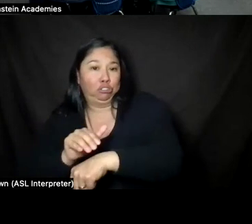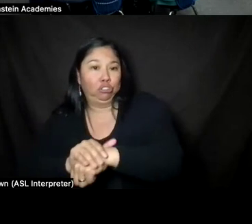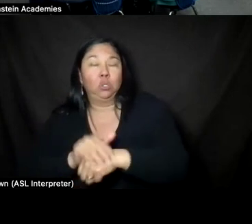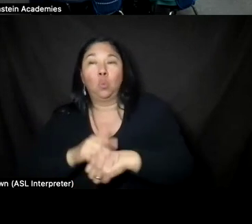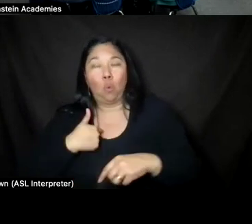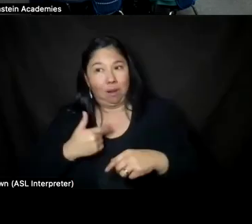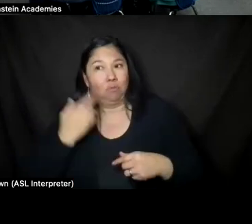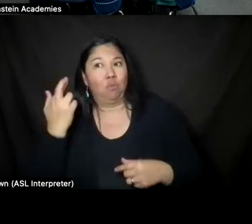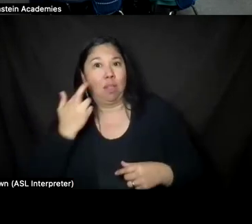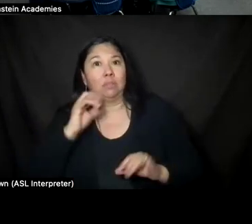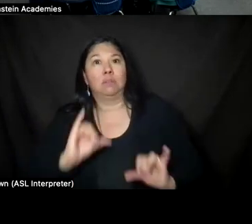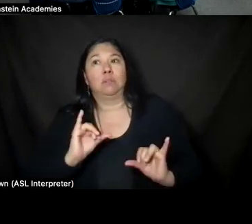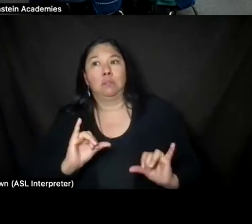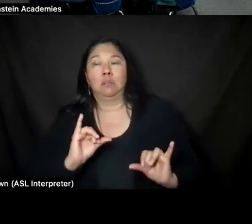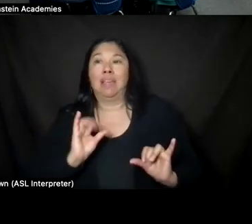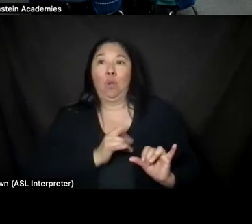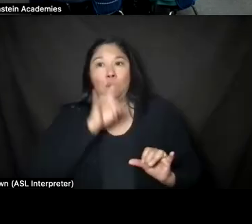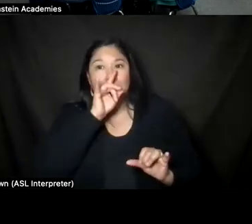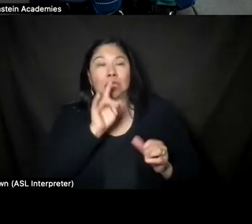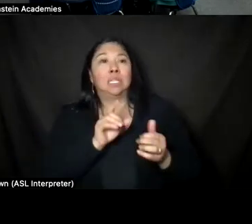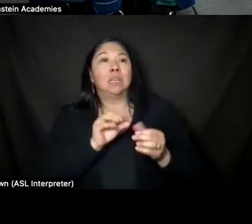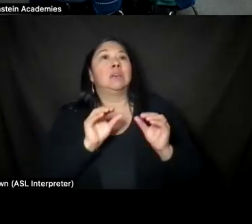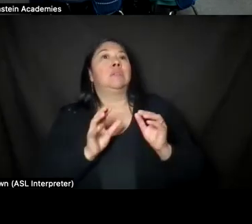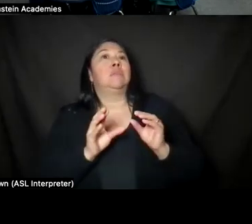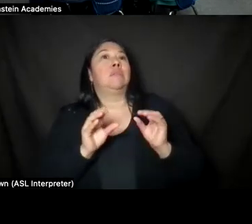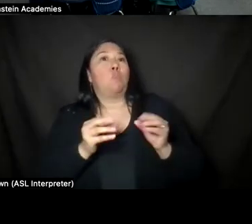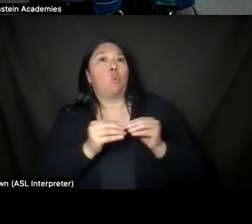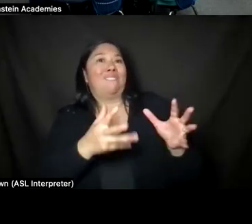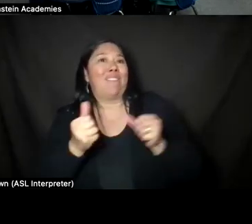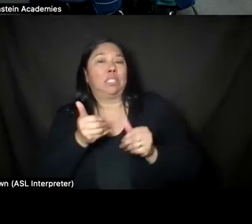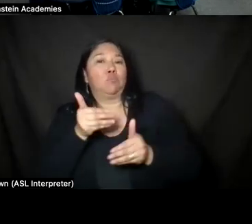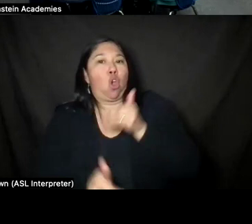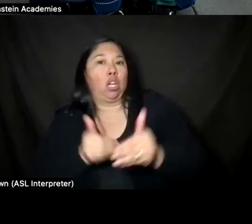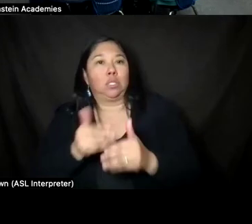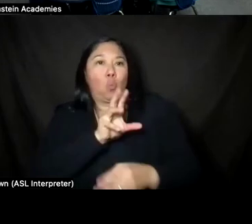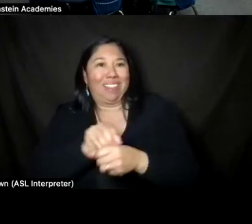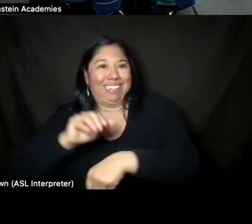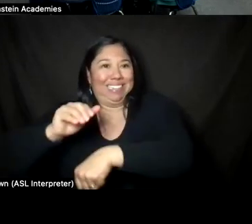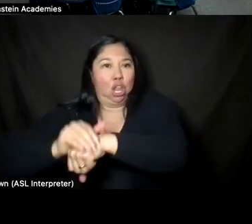our kids are just making much more progress in the English language. Doesn't mean